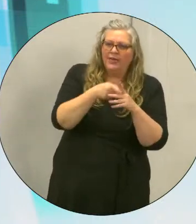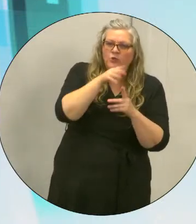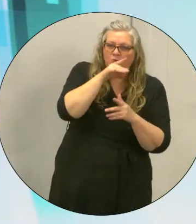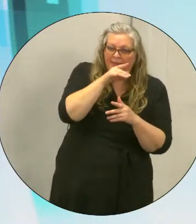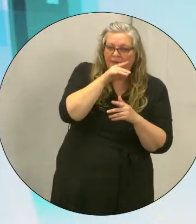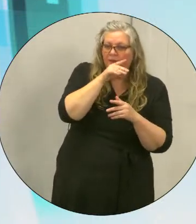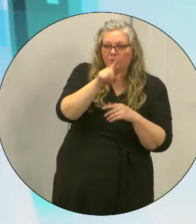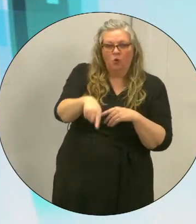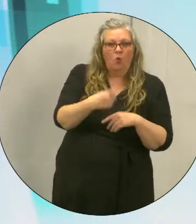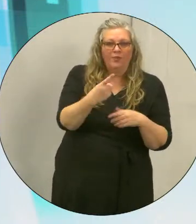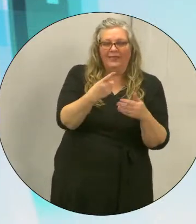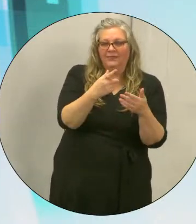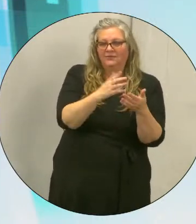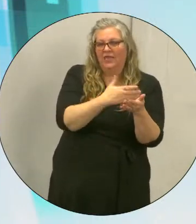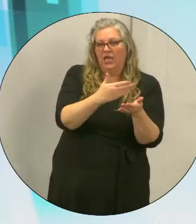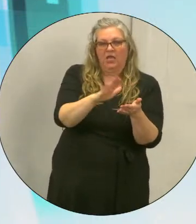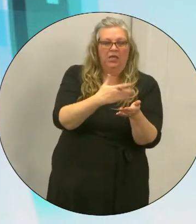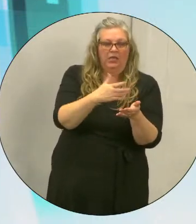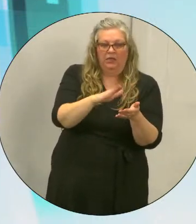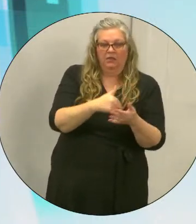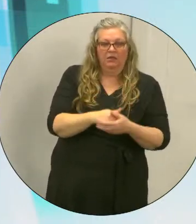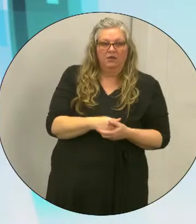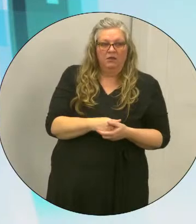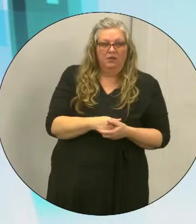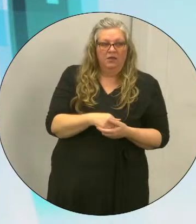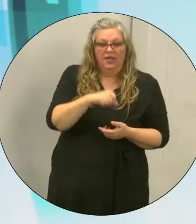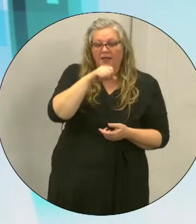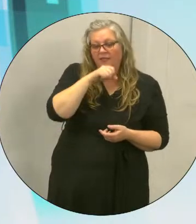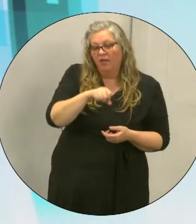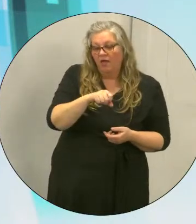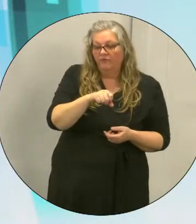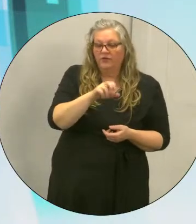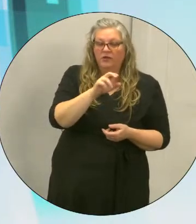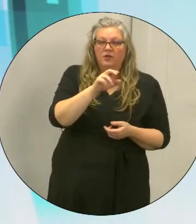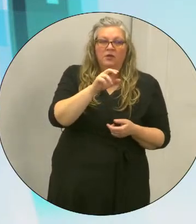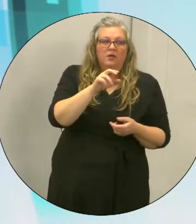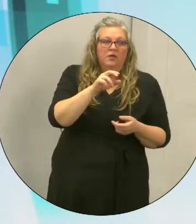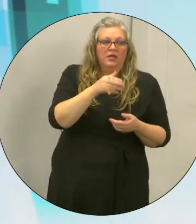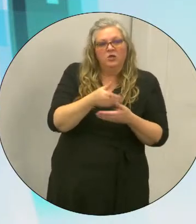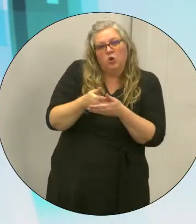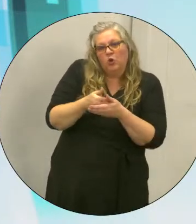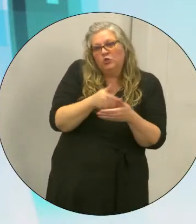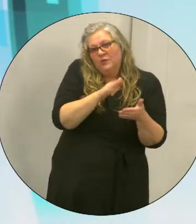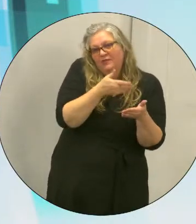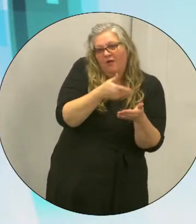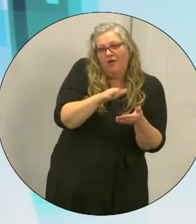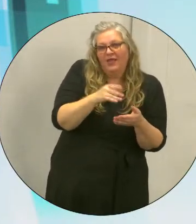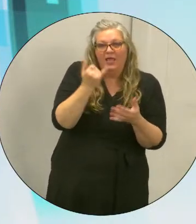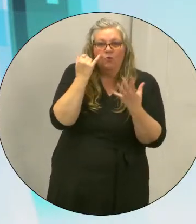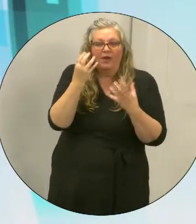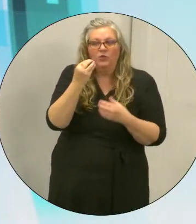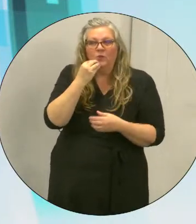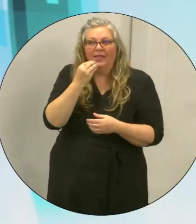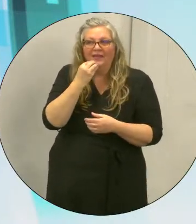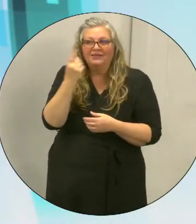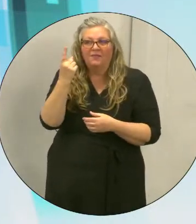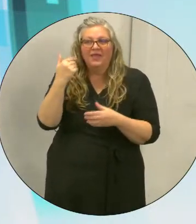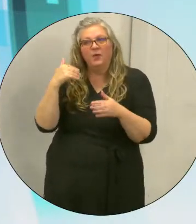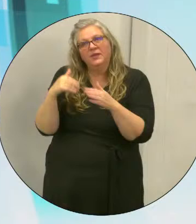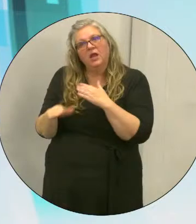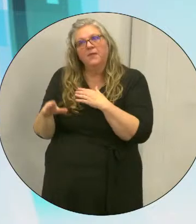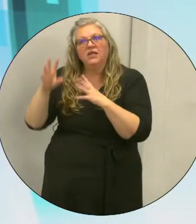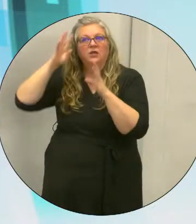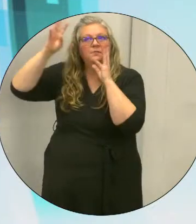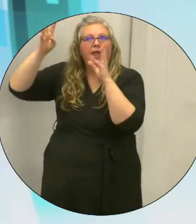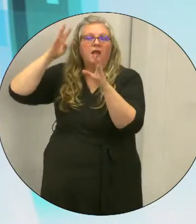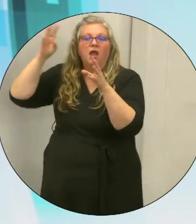song, because he loved his nursery rhymes. And so when he wanted something to eat, he would come in and sing it to the tune of a nursery